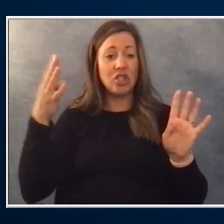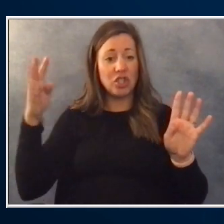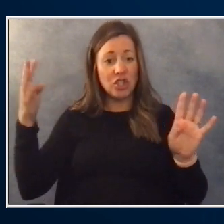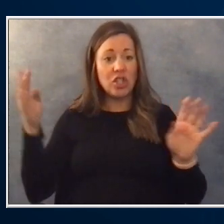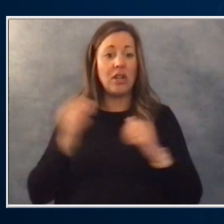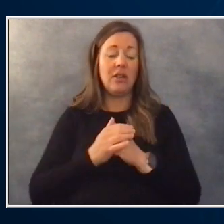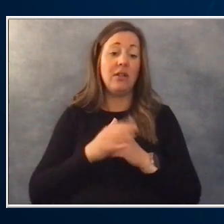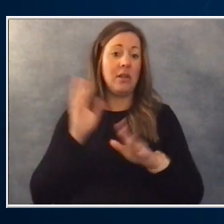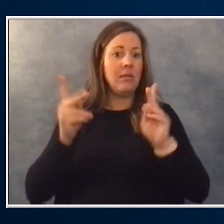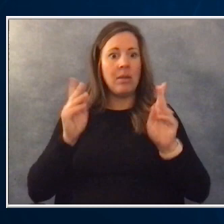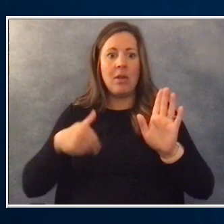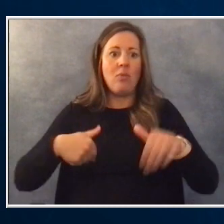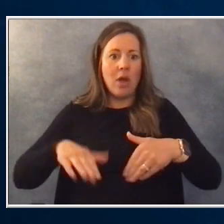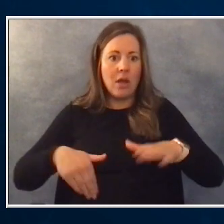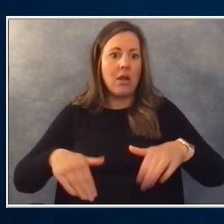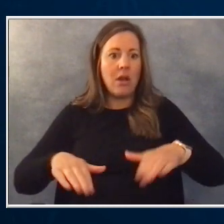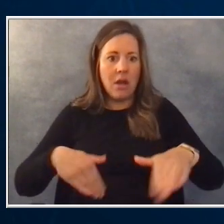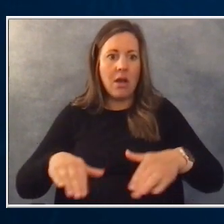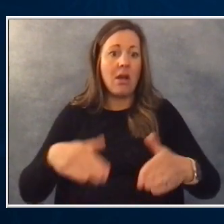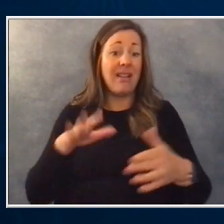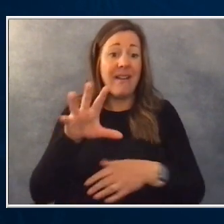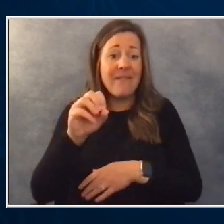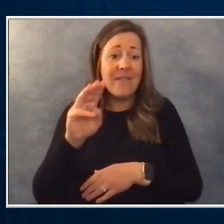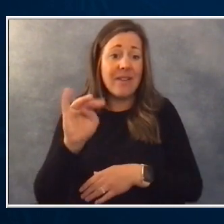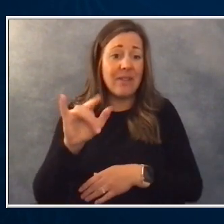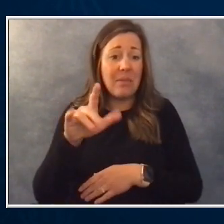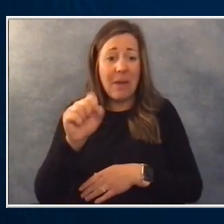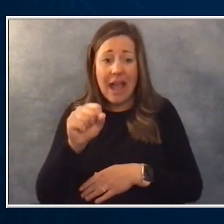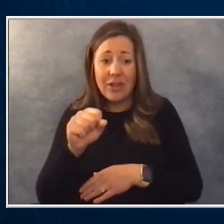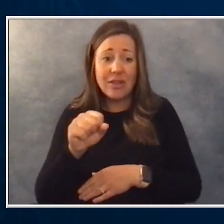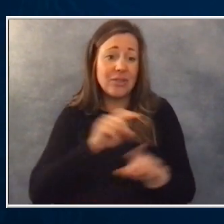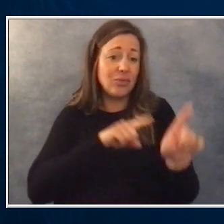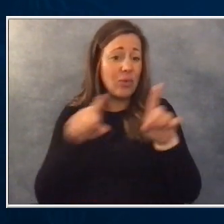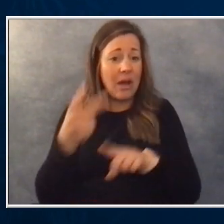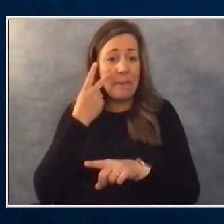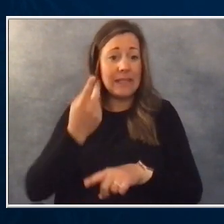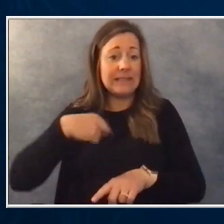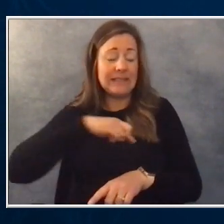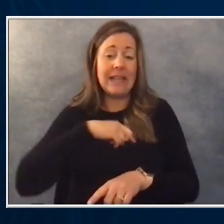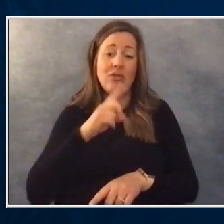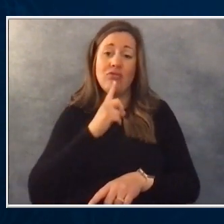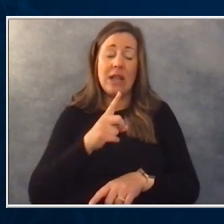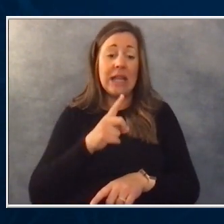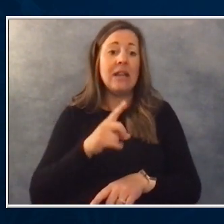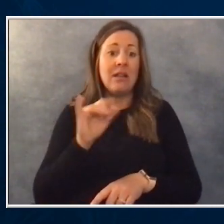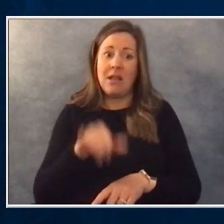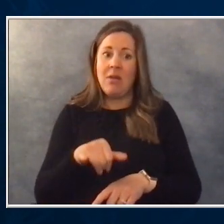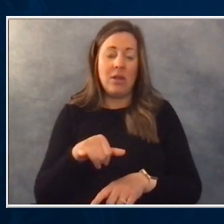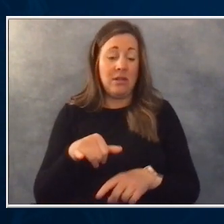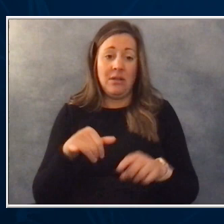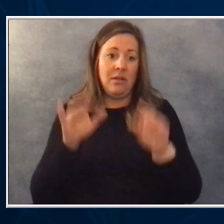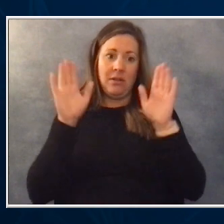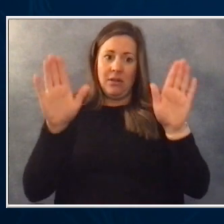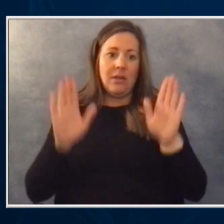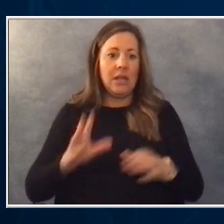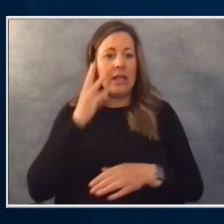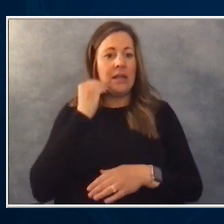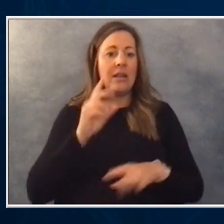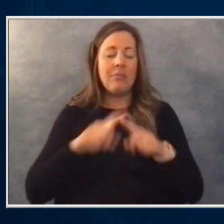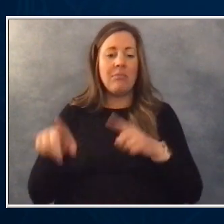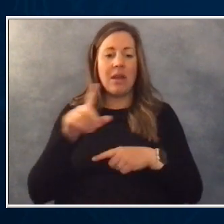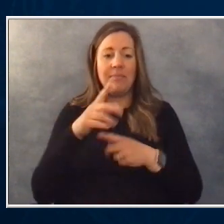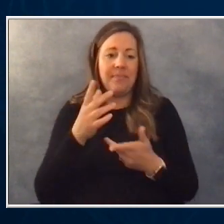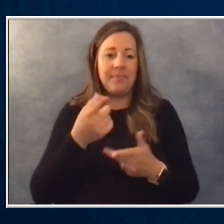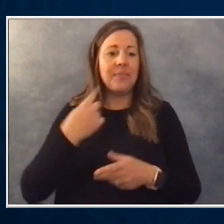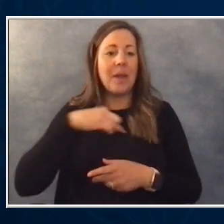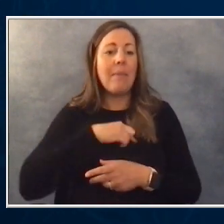you. To 50 miles to come see us. So it was a pretty extraordinary. But the big deal was we took